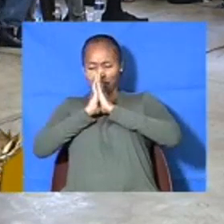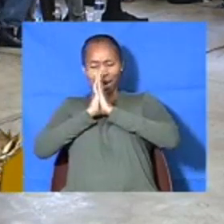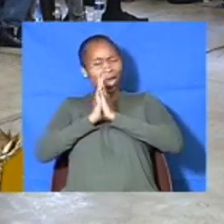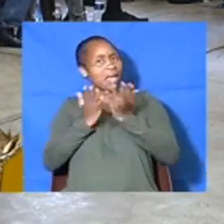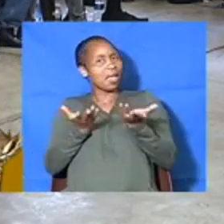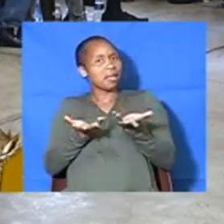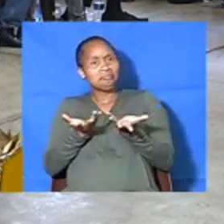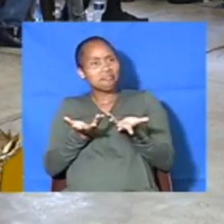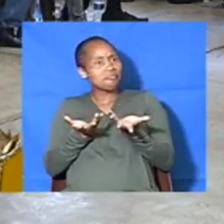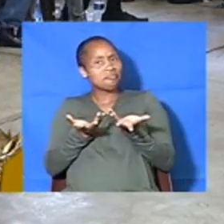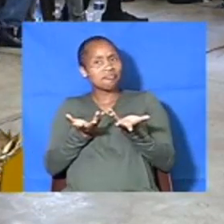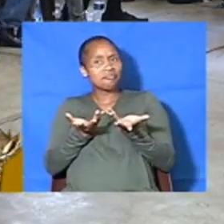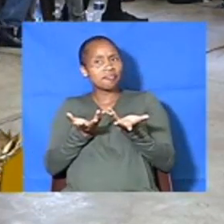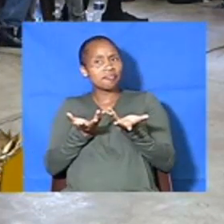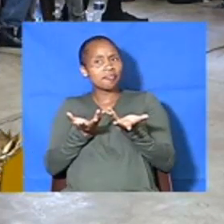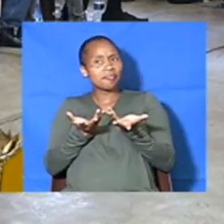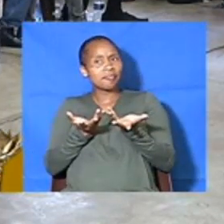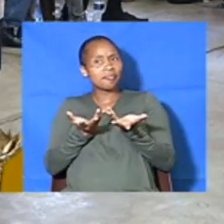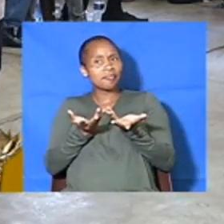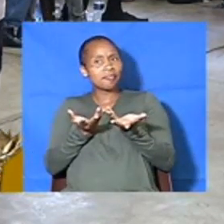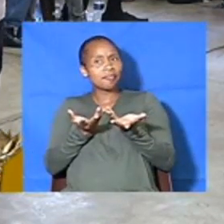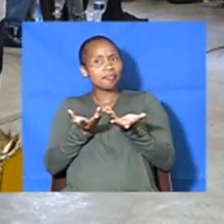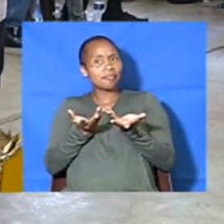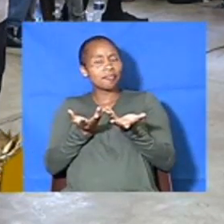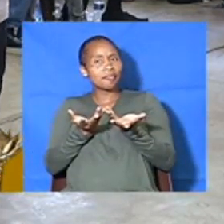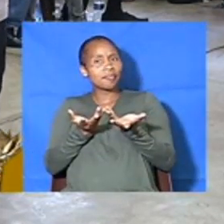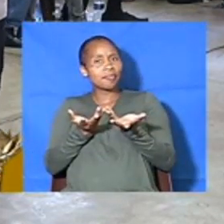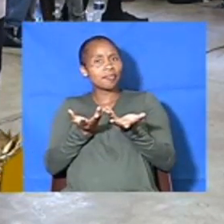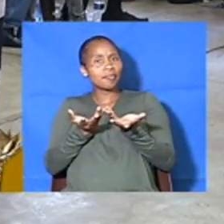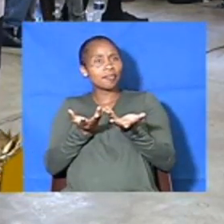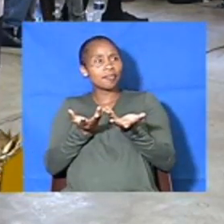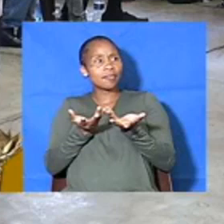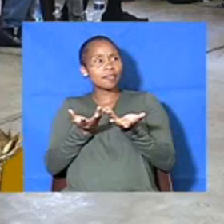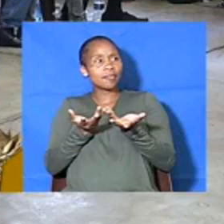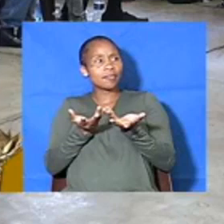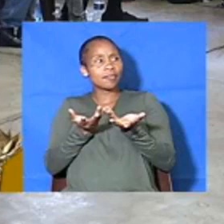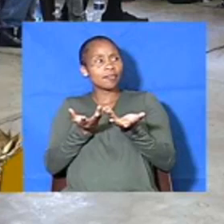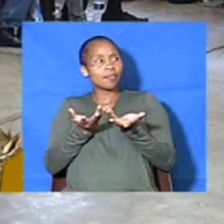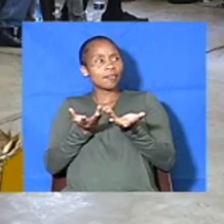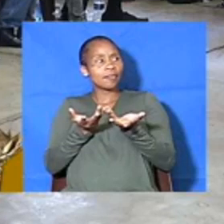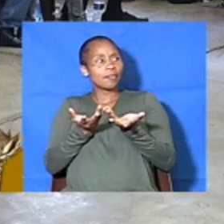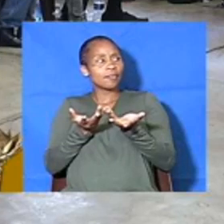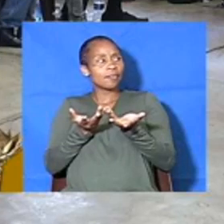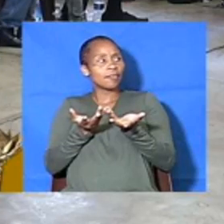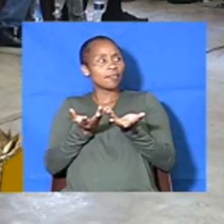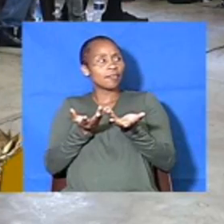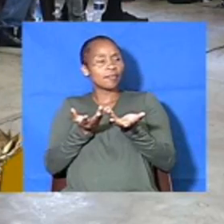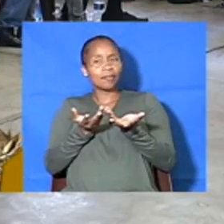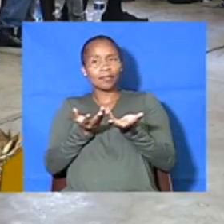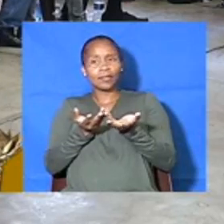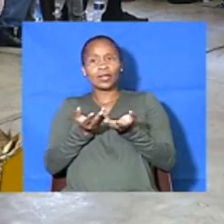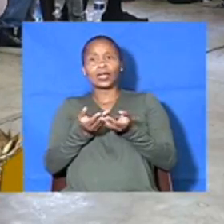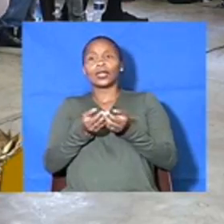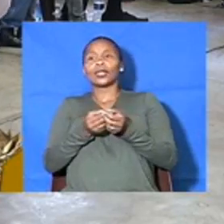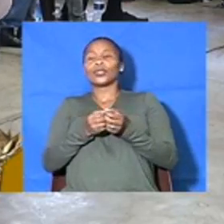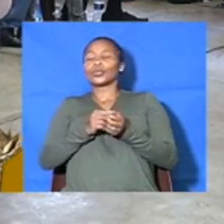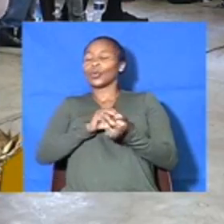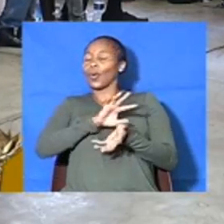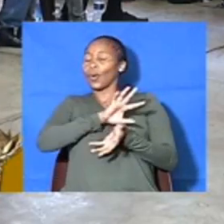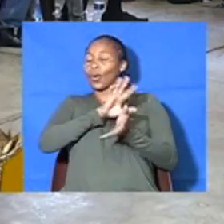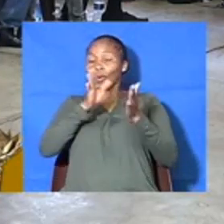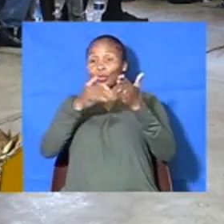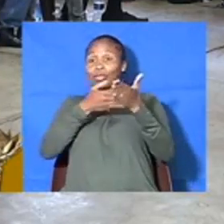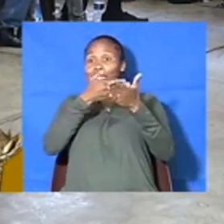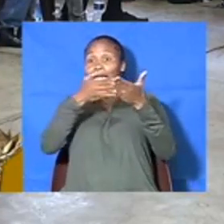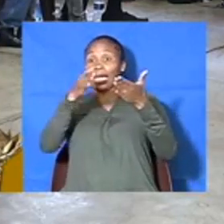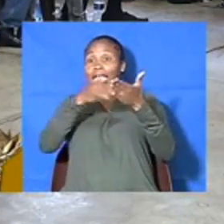Let us try to get some program that maybe we can help or assist in empowering those areas, that rural area that I'm complaining